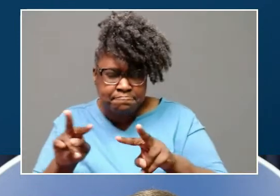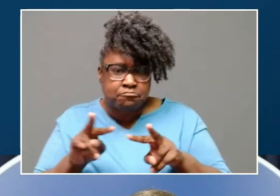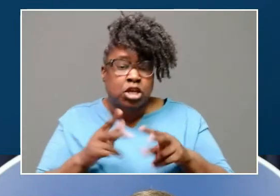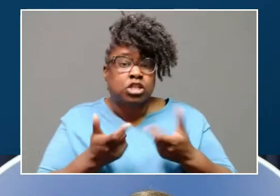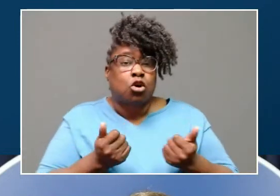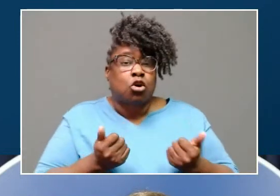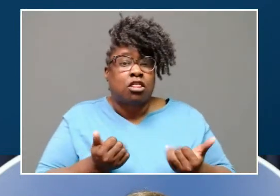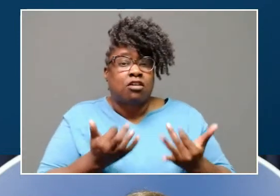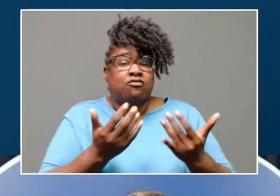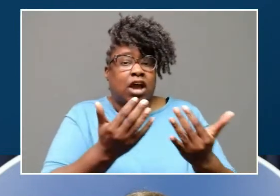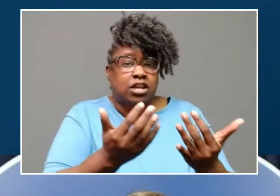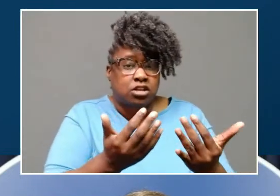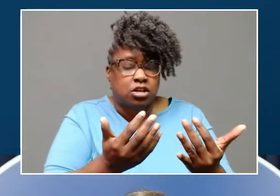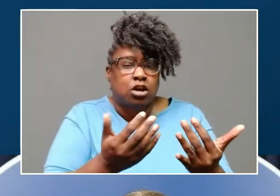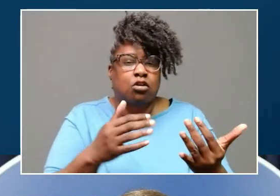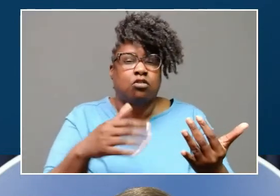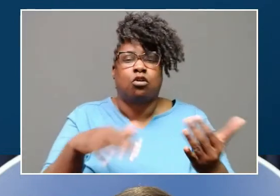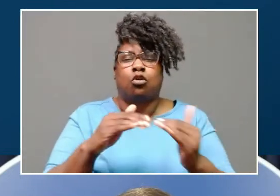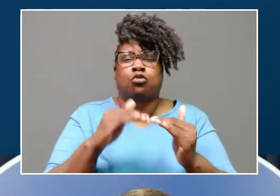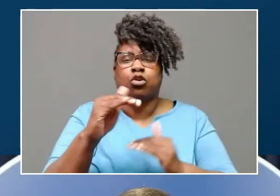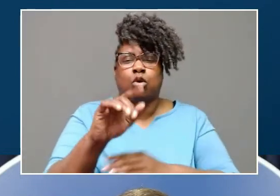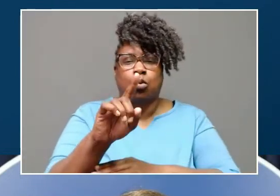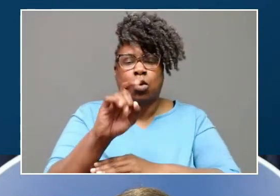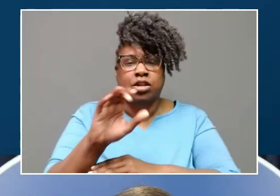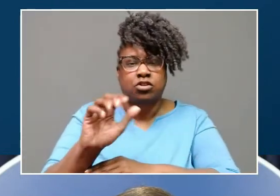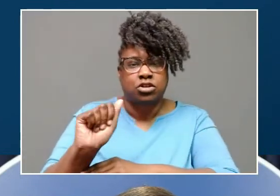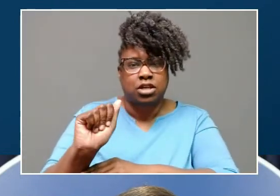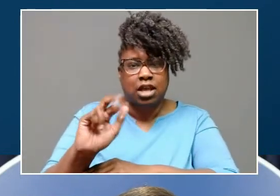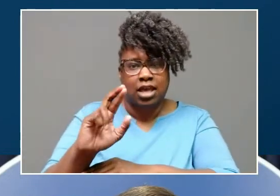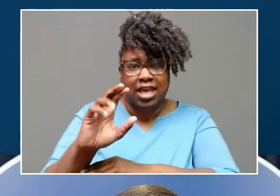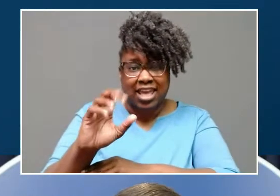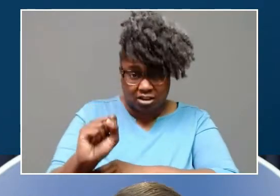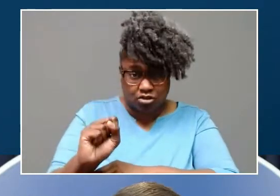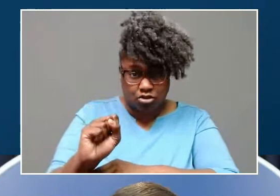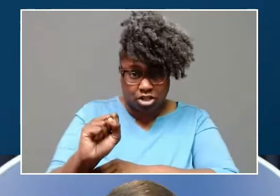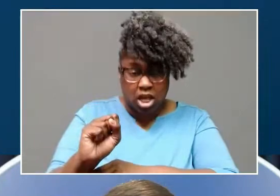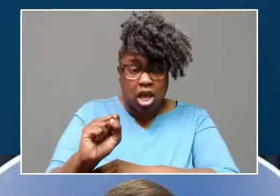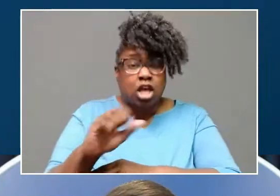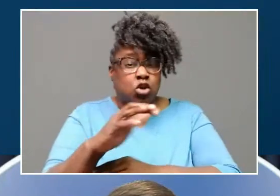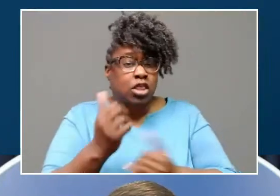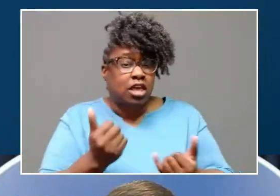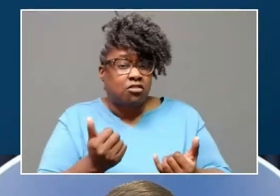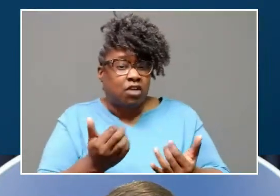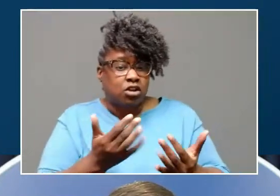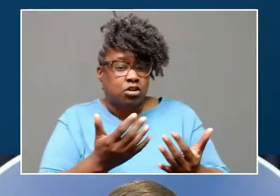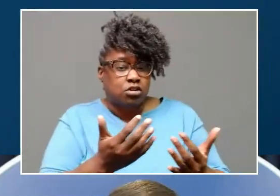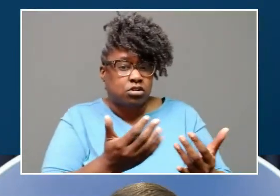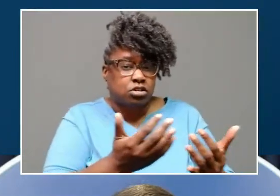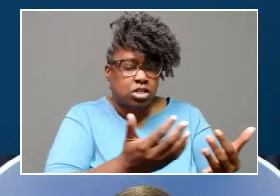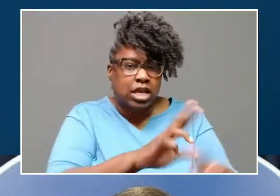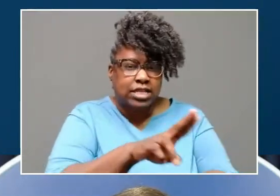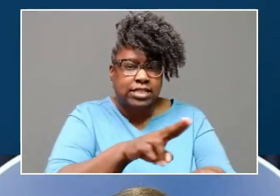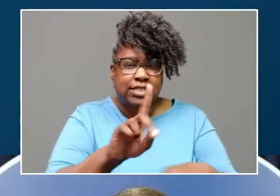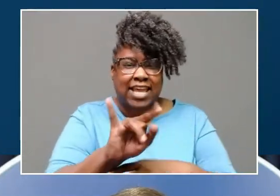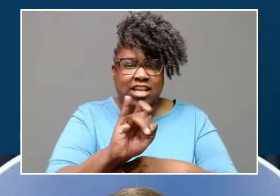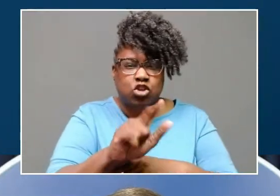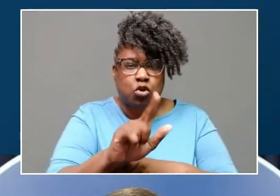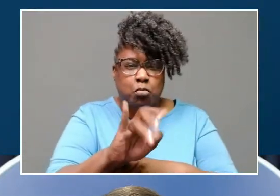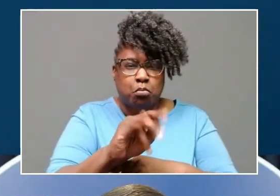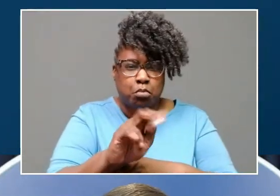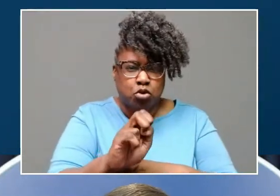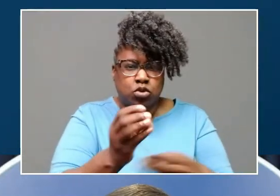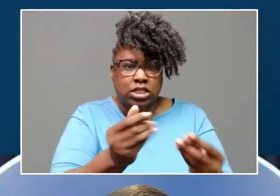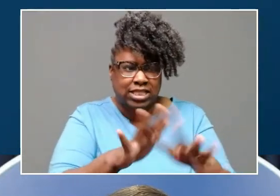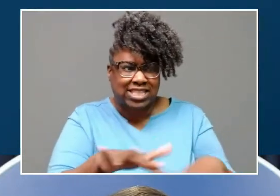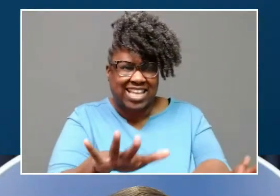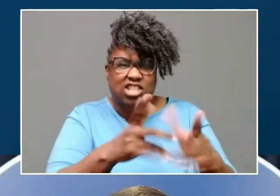than 100 acres in the last 24 hours and into the Daniel Boone National Forest land. Once the fire is contained and the